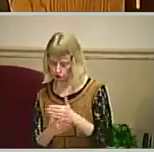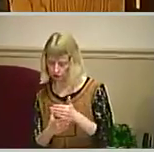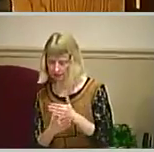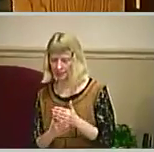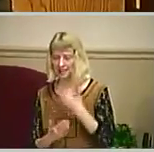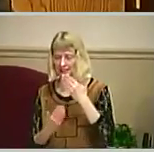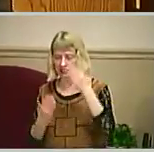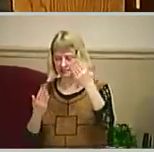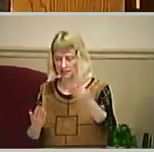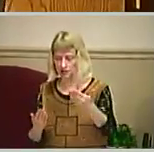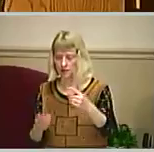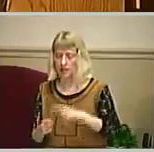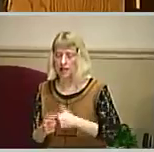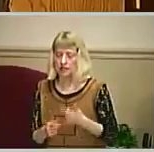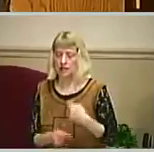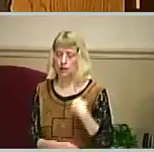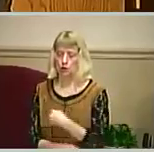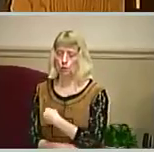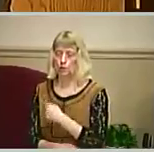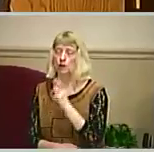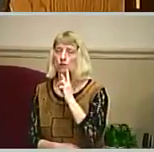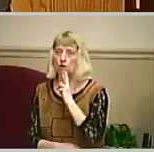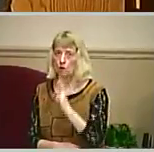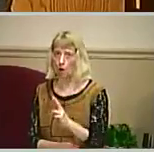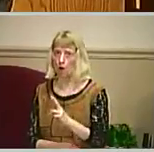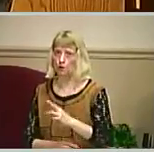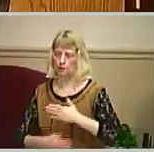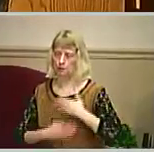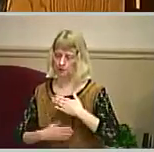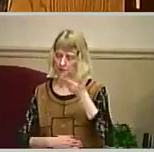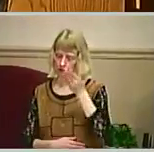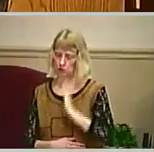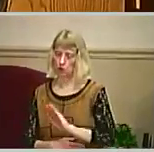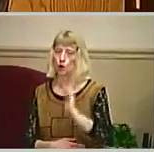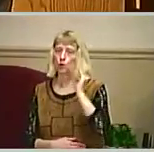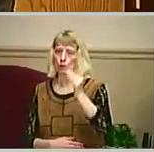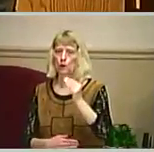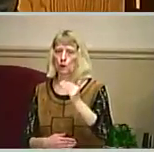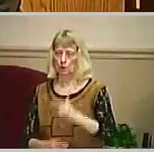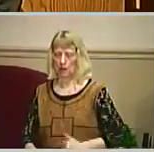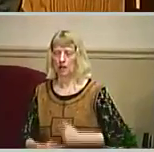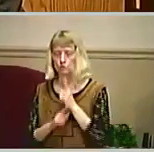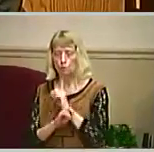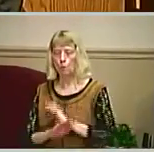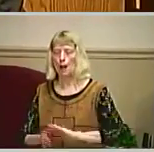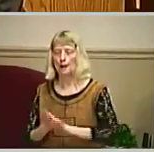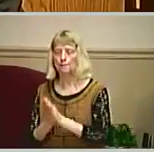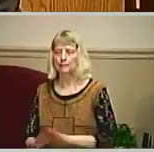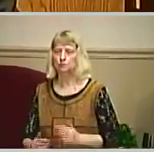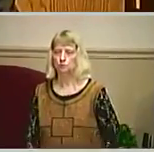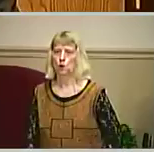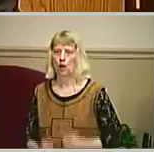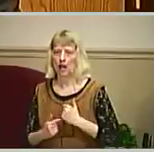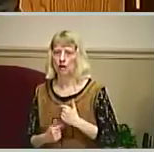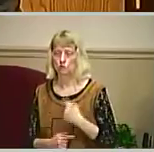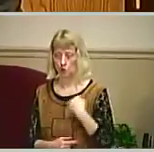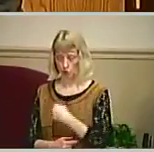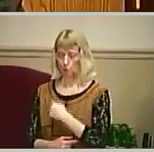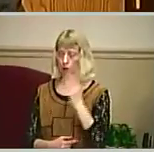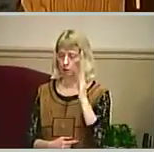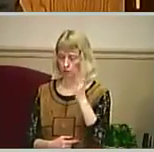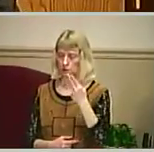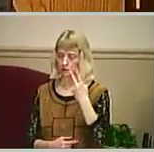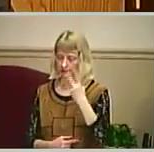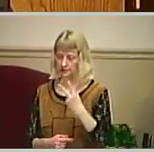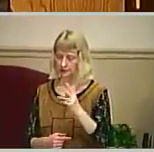and giving of thanks, then we are going to please God. We will live a more quiet and peaceable life. We will see souls